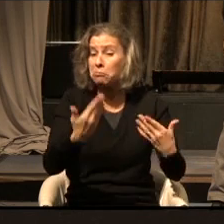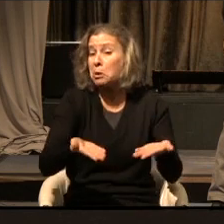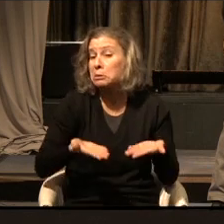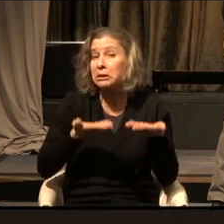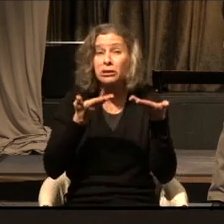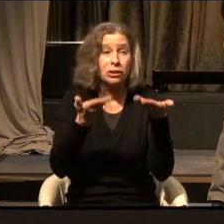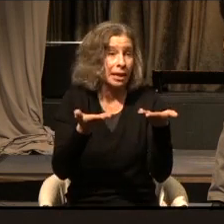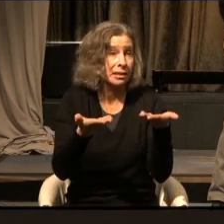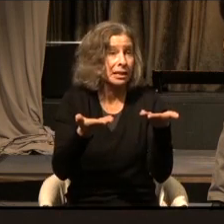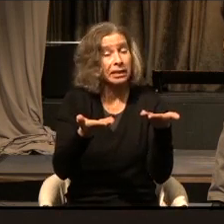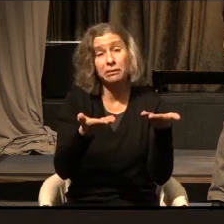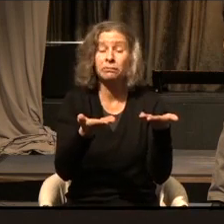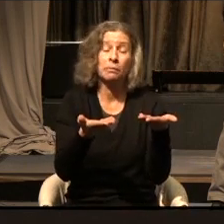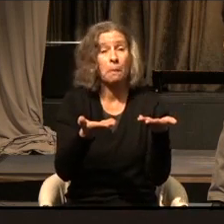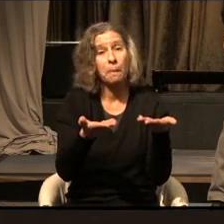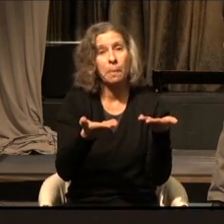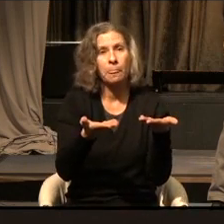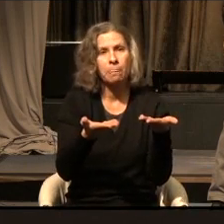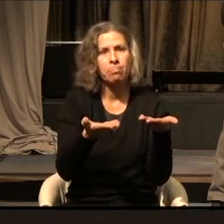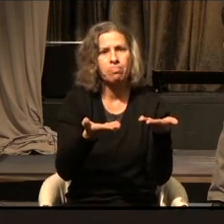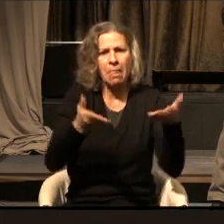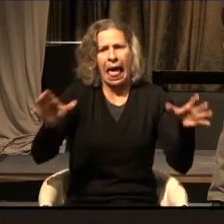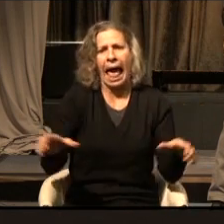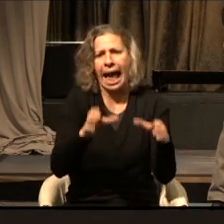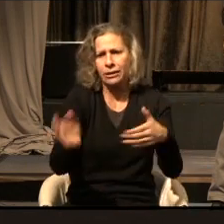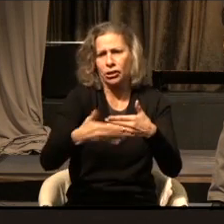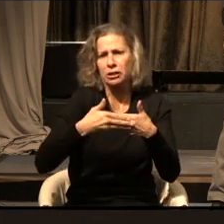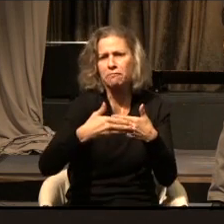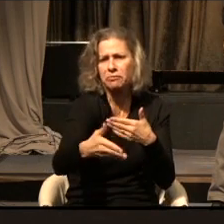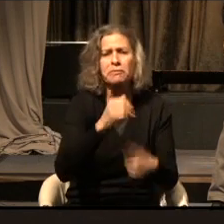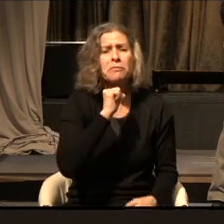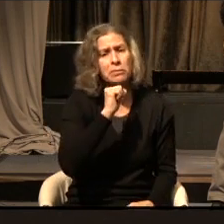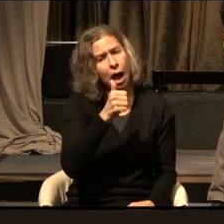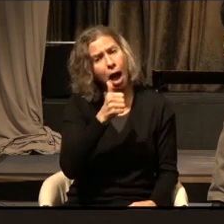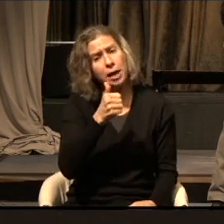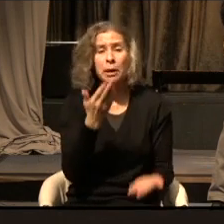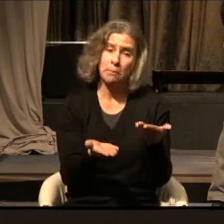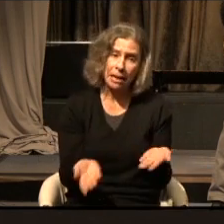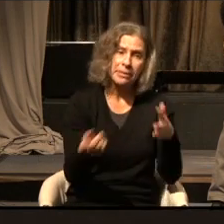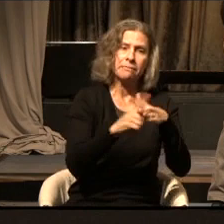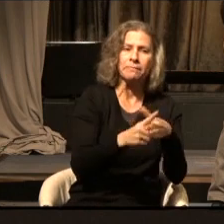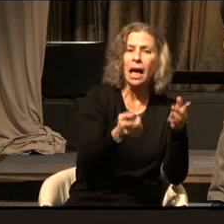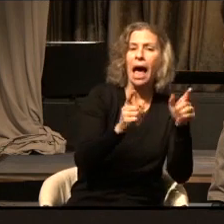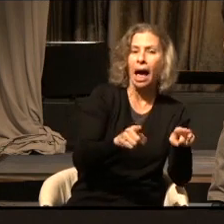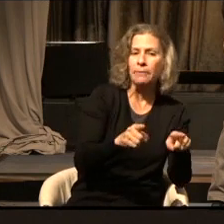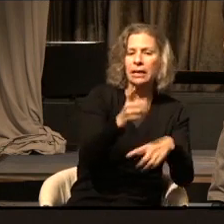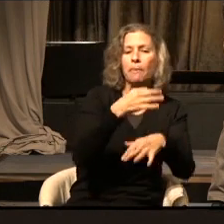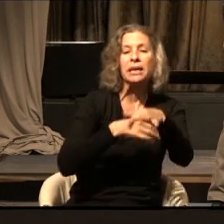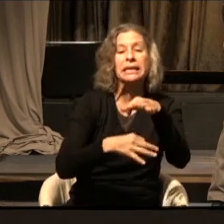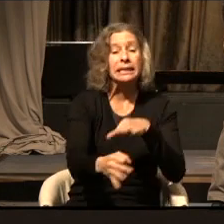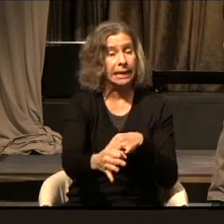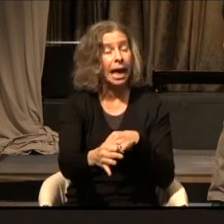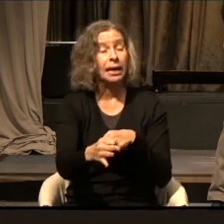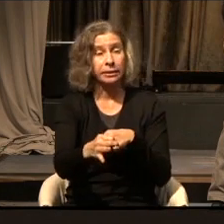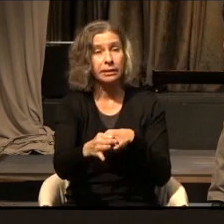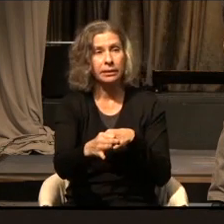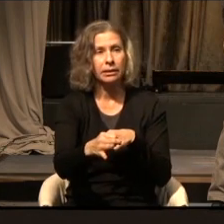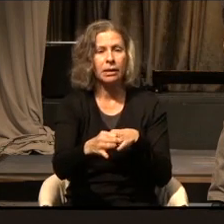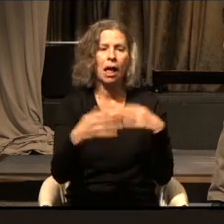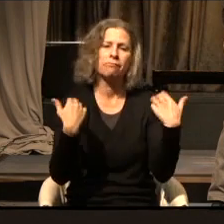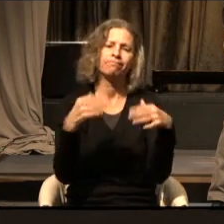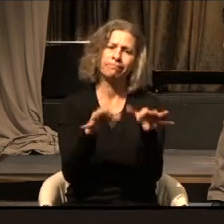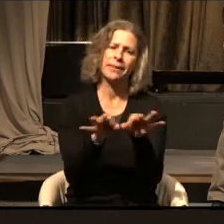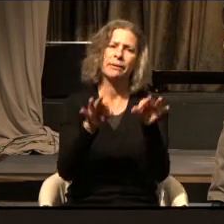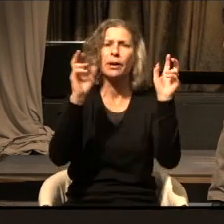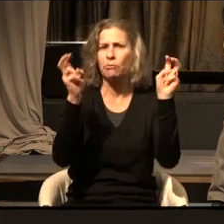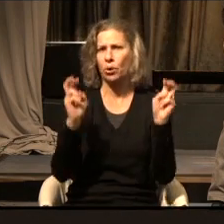suggesting necessarily roads of action, although sometimes that comes out. But what we are saying is that these are big issues that